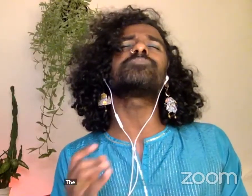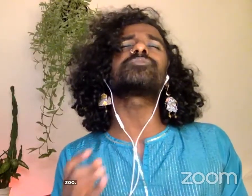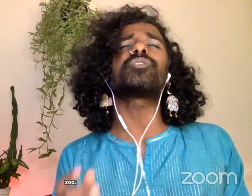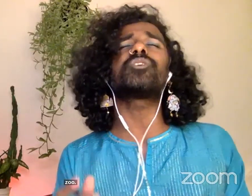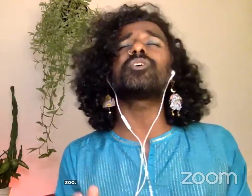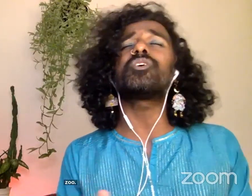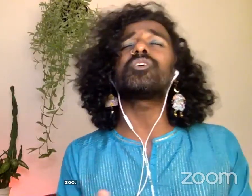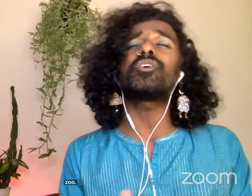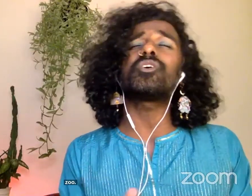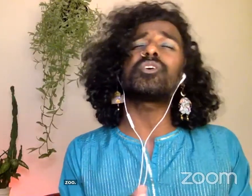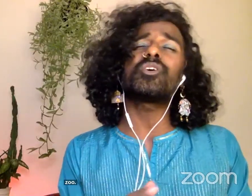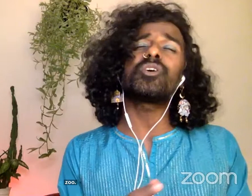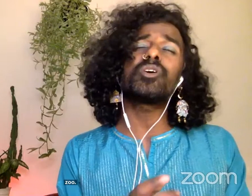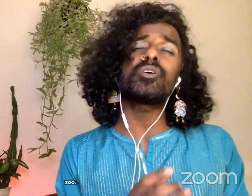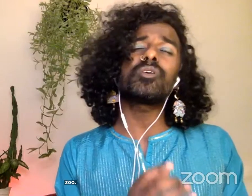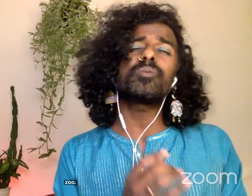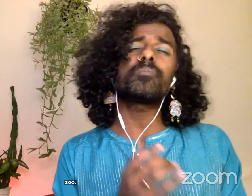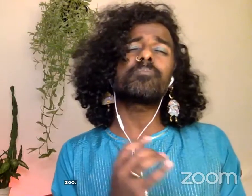Zomfam,